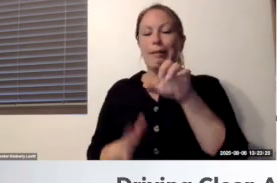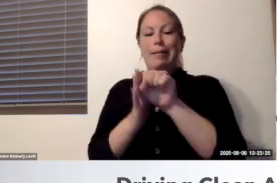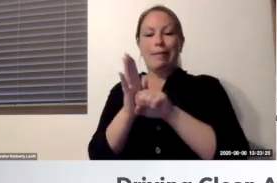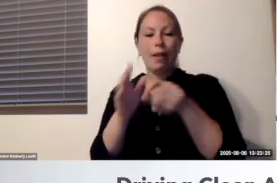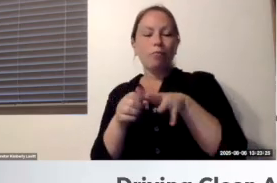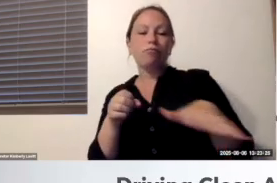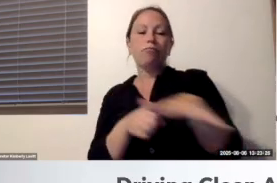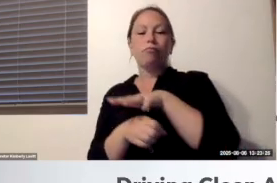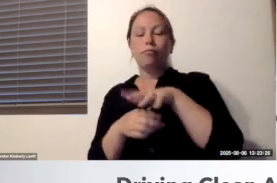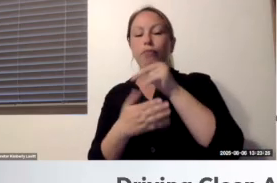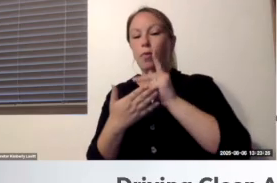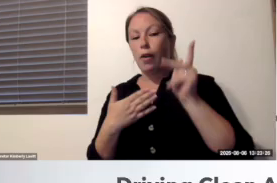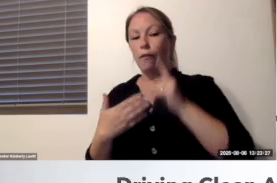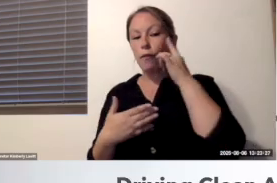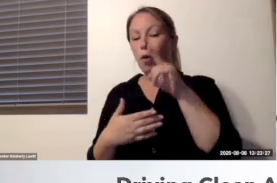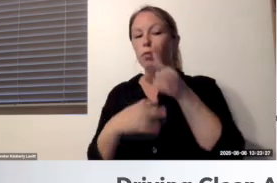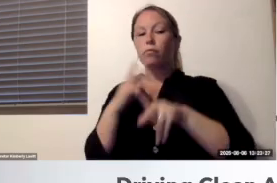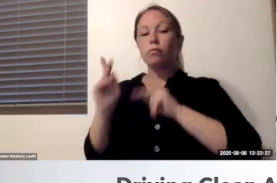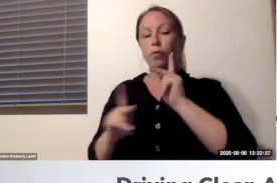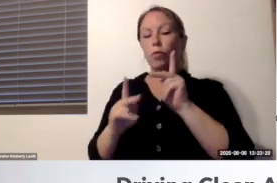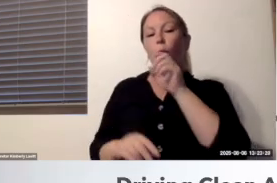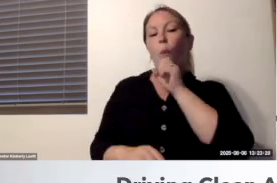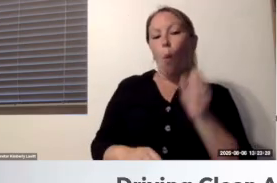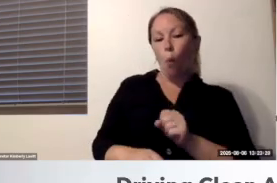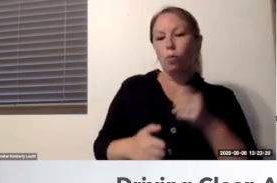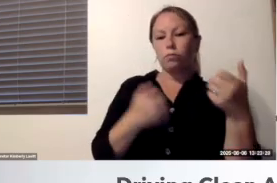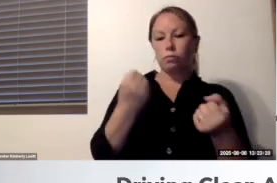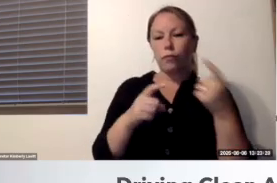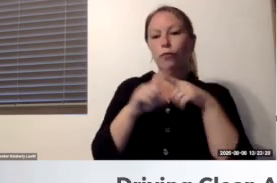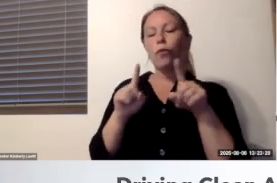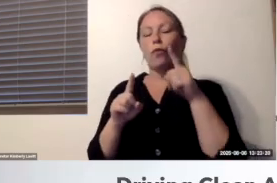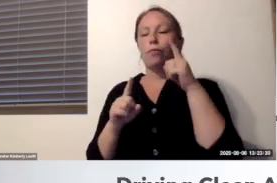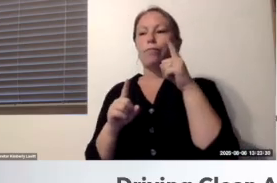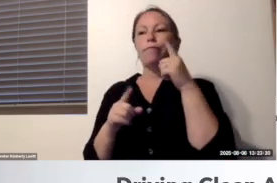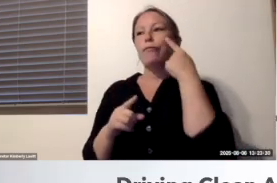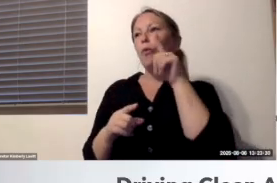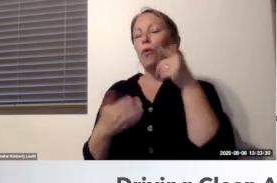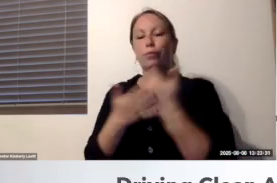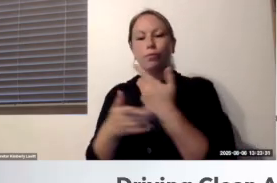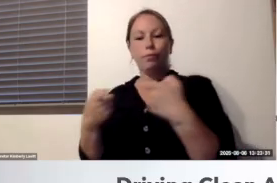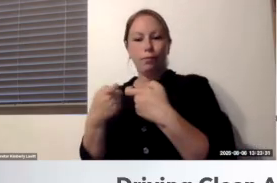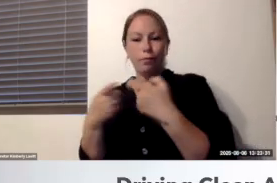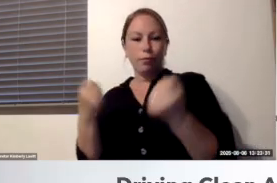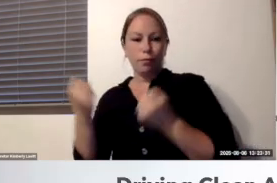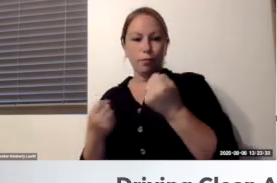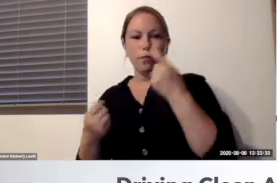also helps individuals replace older vehicles with a clean vehicle and offers financial support by way of a vehicle grant or a